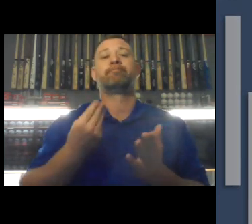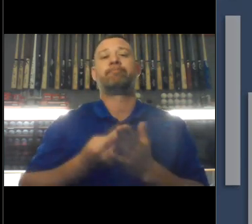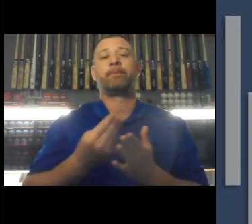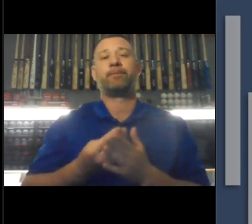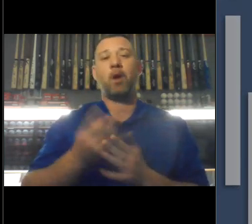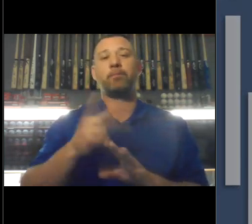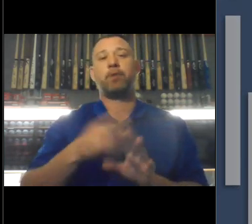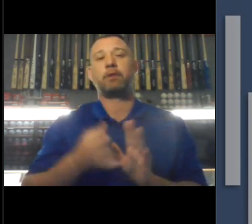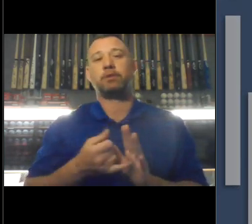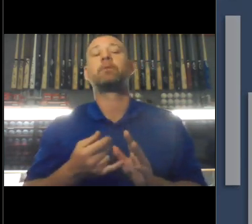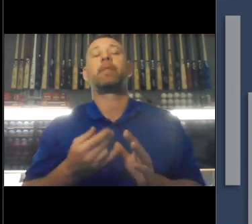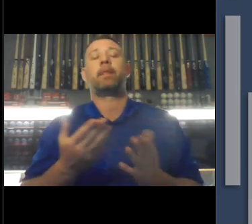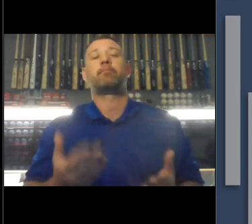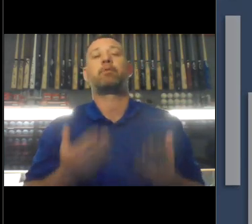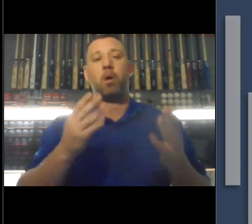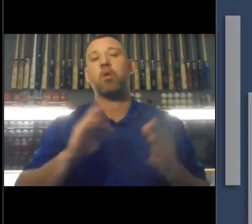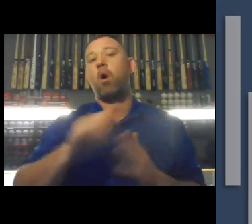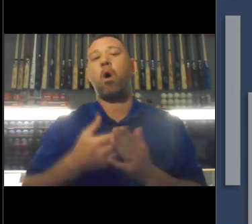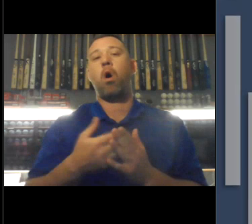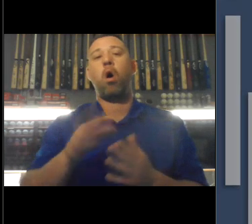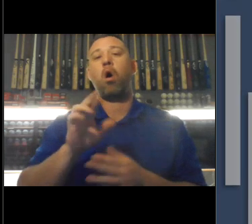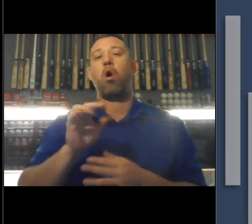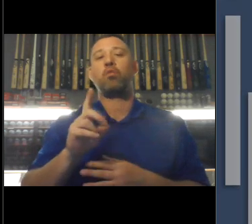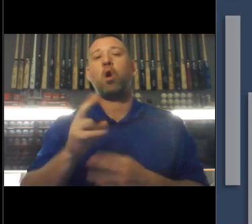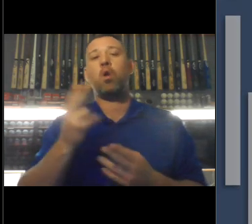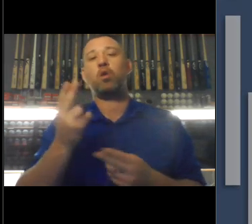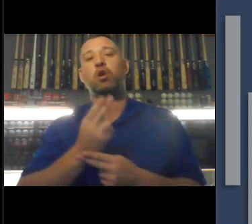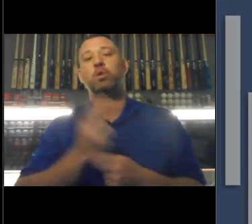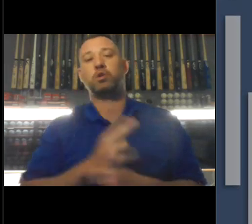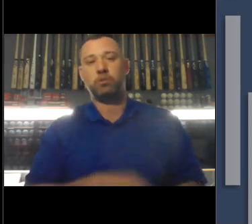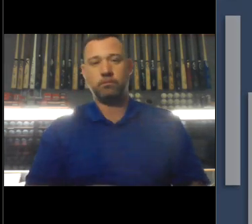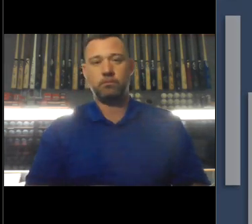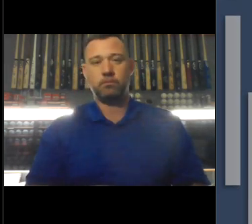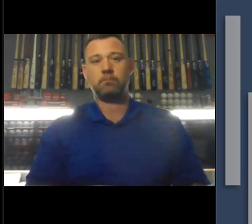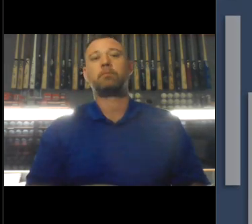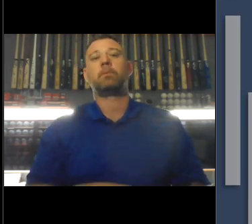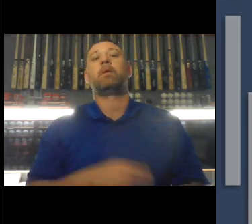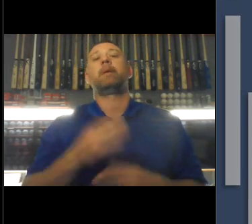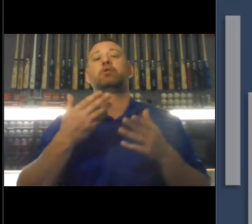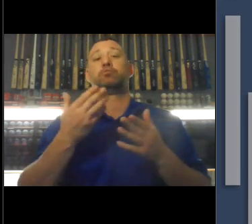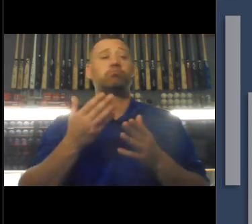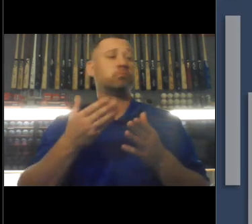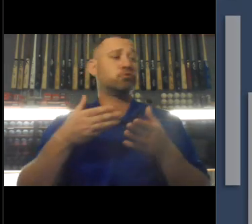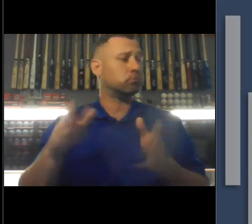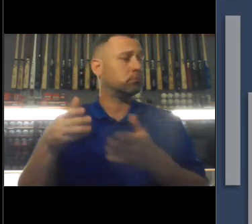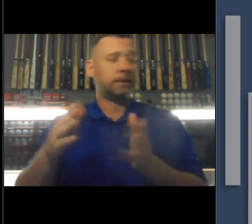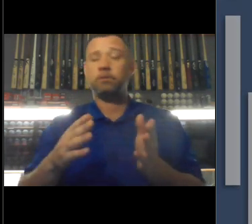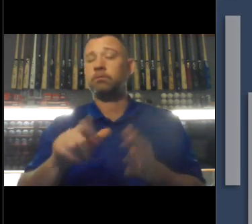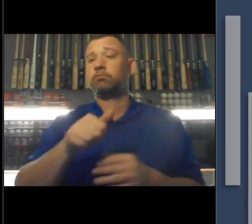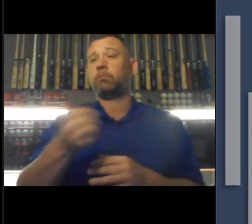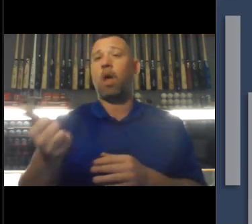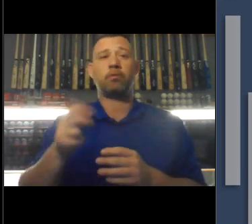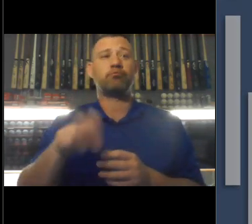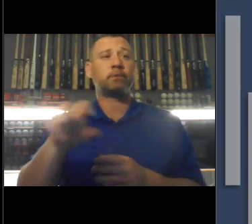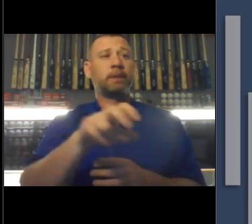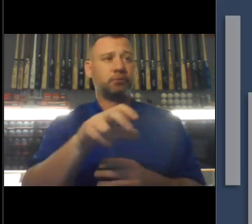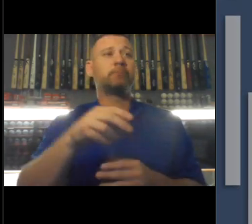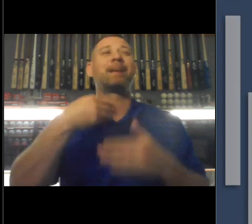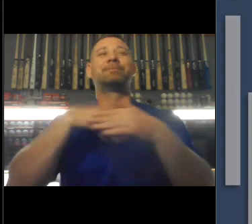and improve safety for all road users, particularly vulnerable users, make streets and other transportation facilities accessible to all